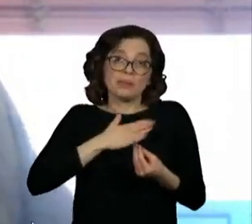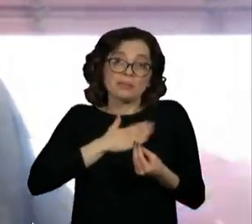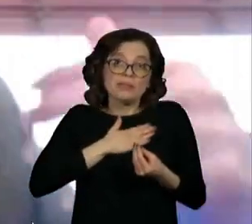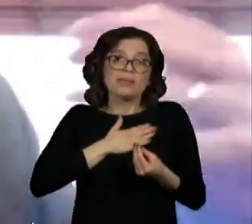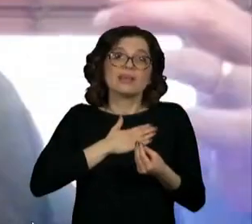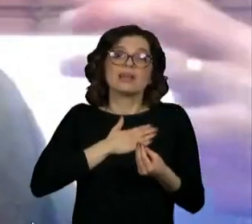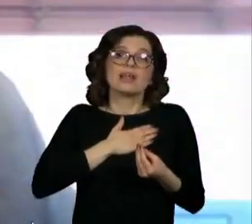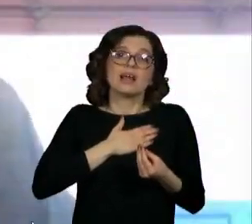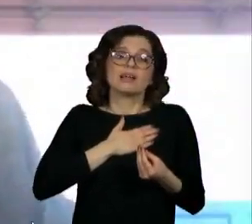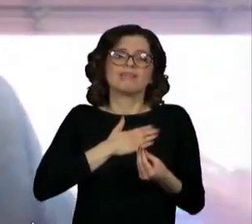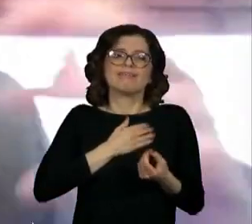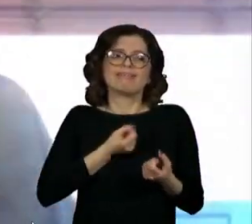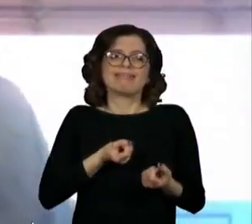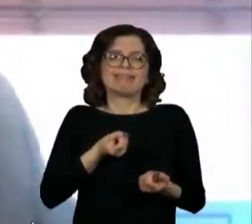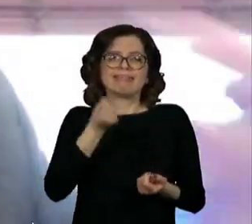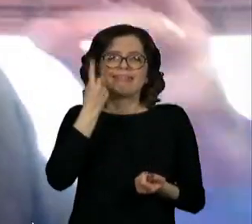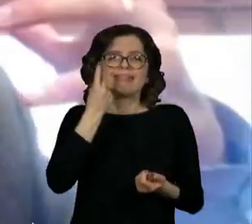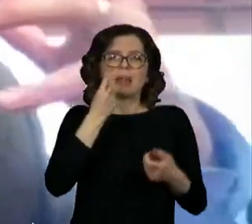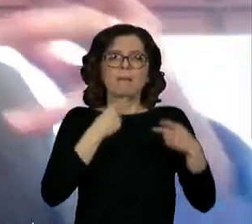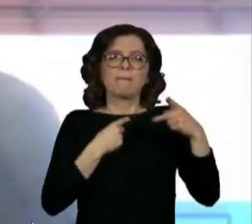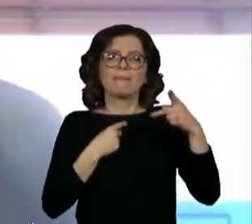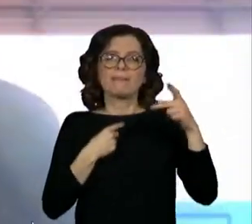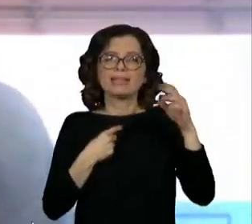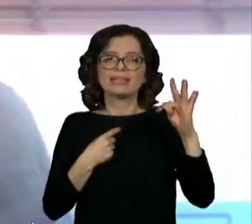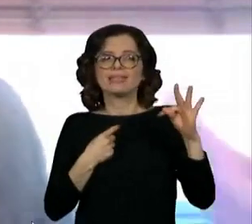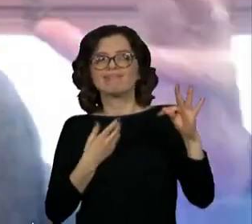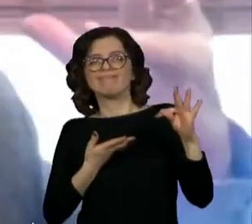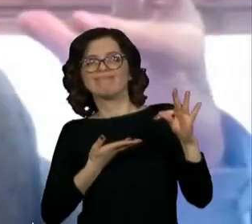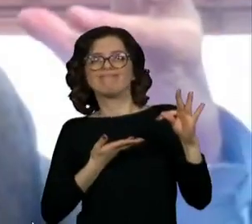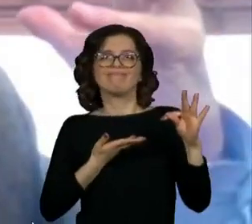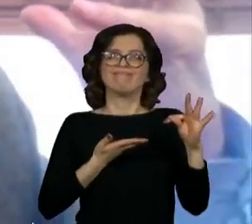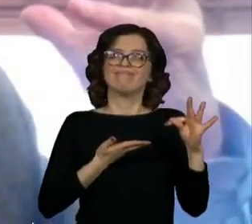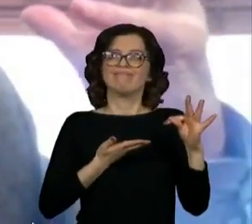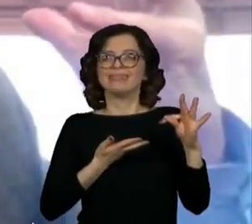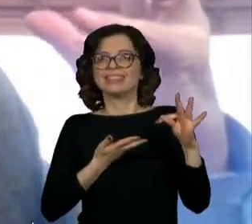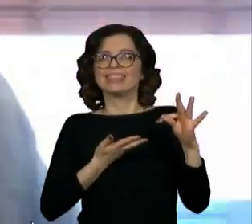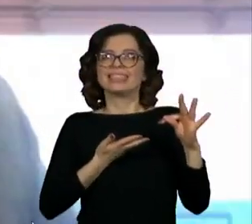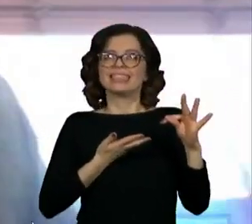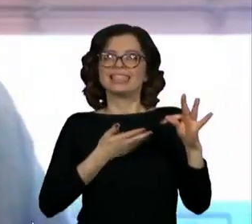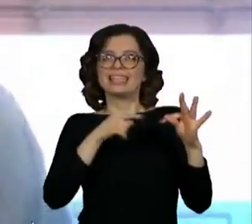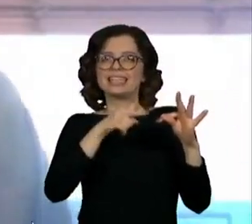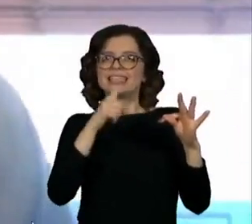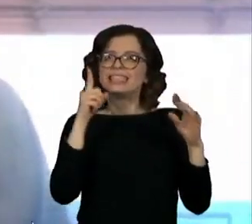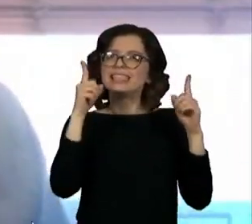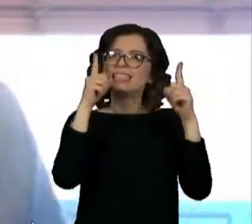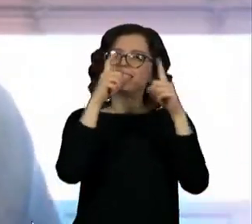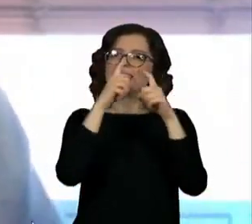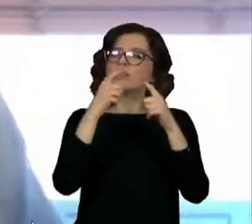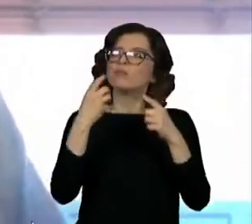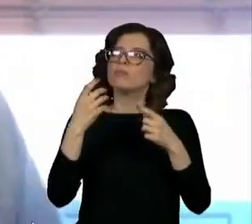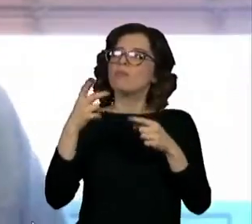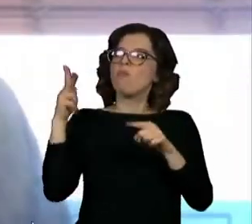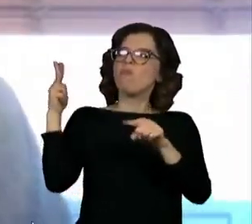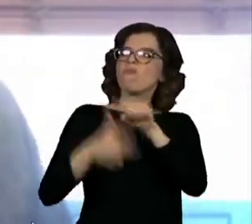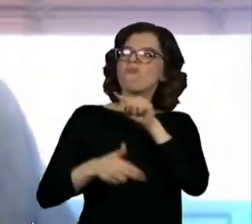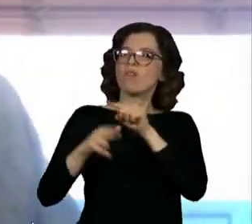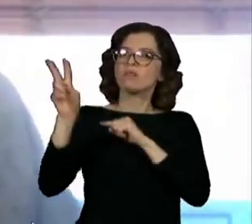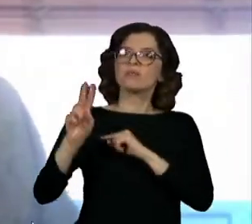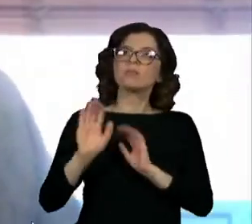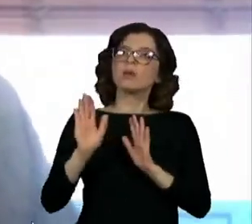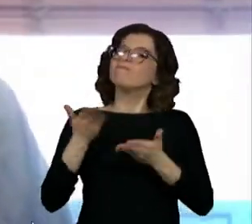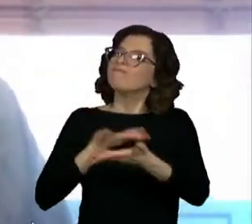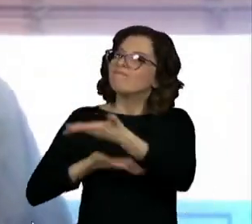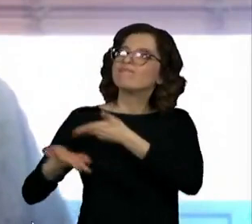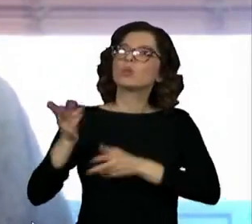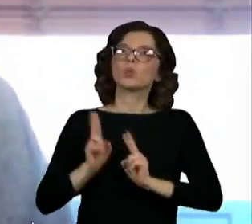PT, it's too bad. It's a shame. It's embarrassing for me. The PT has difficulty breaking with Venezuela, but that